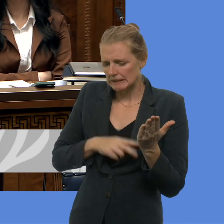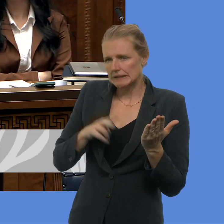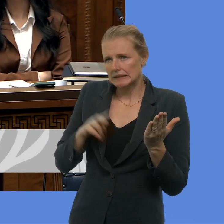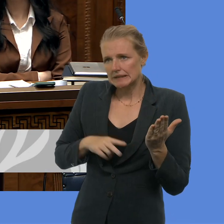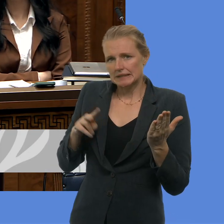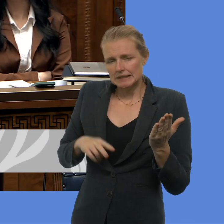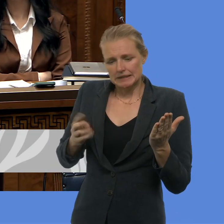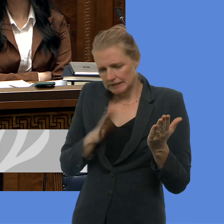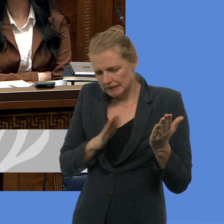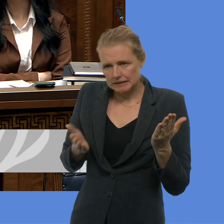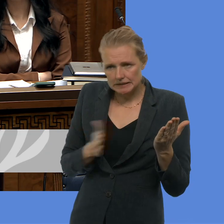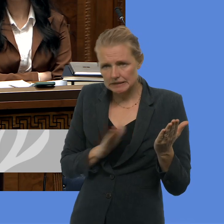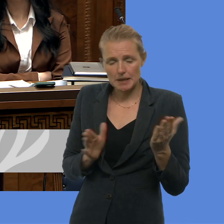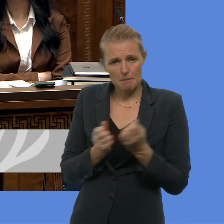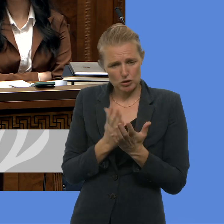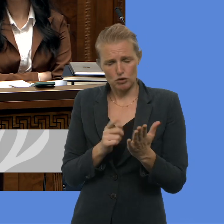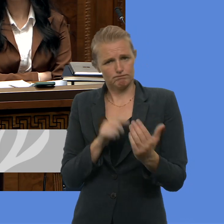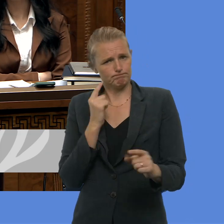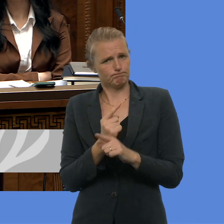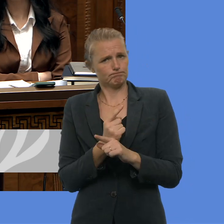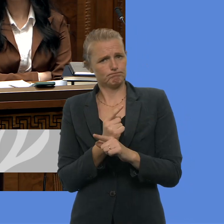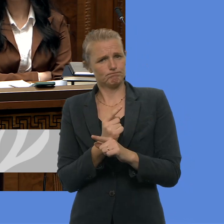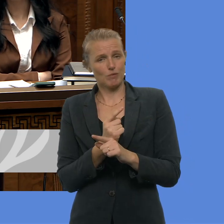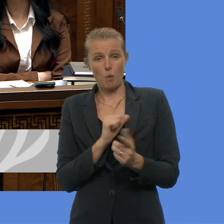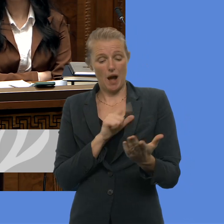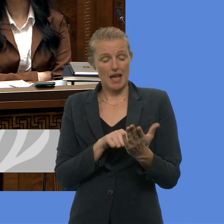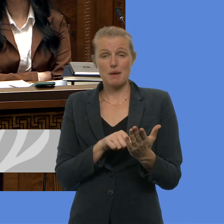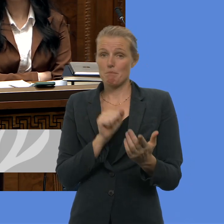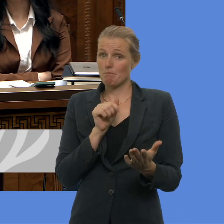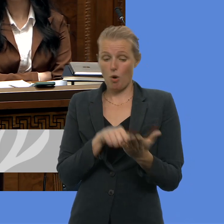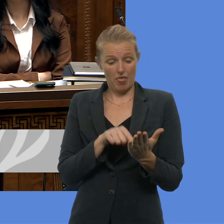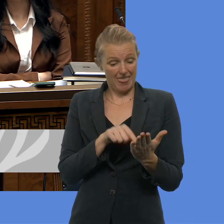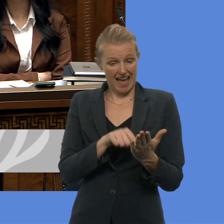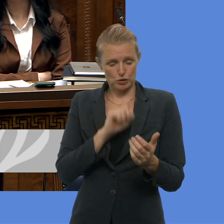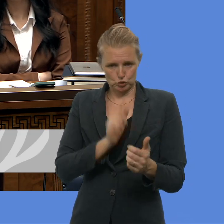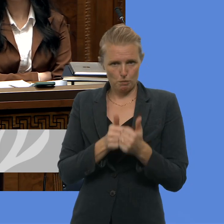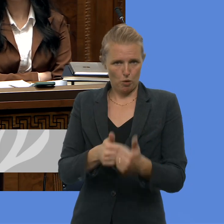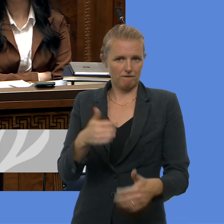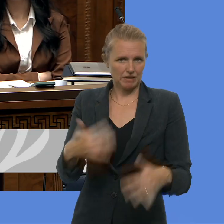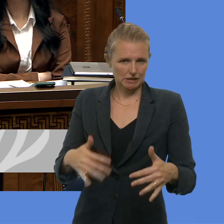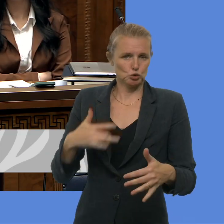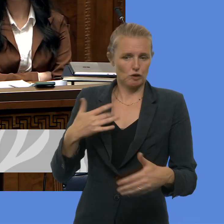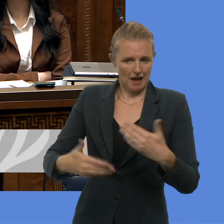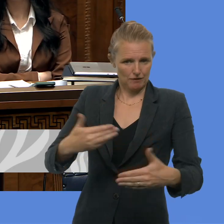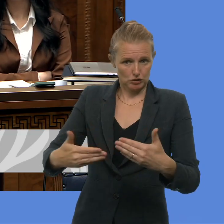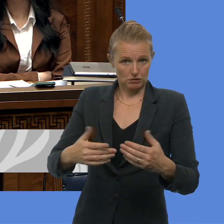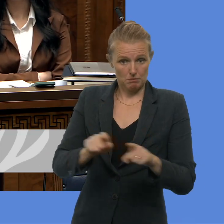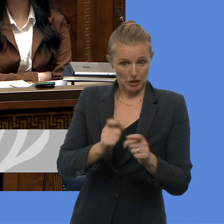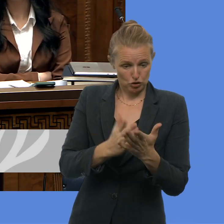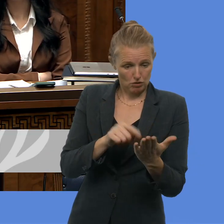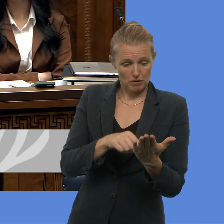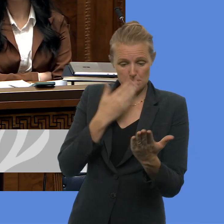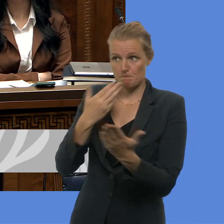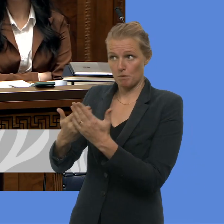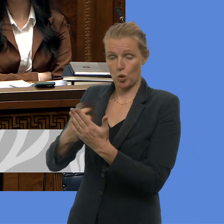to ensure that it does what it needs to, which is to command the support of victims and survivors, and equally that it's human rights compliant. I think there's an